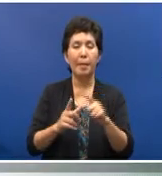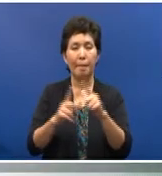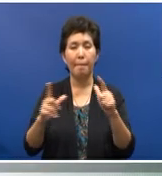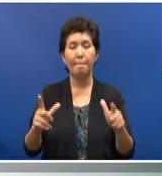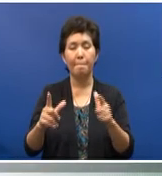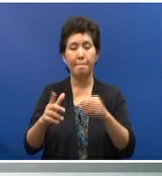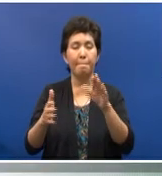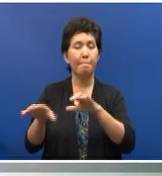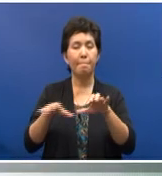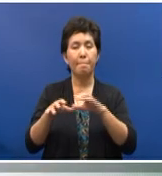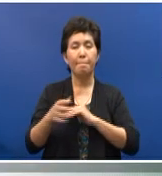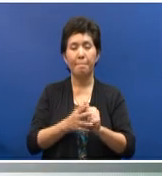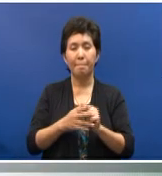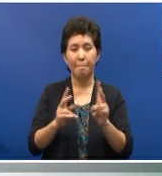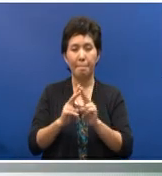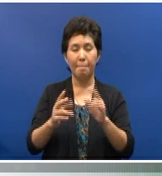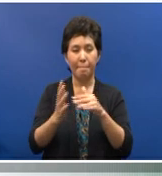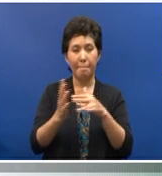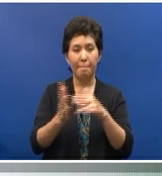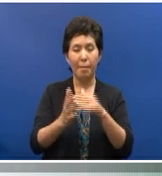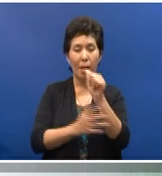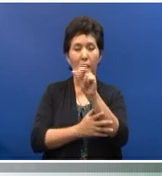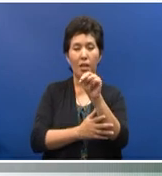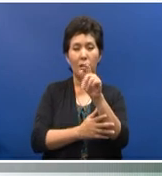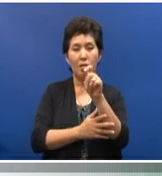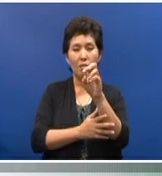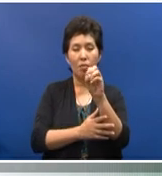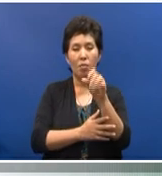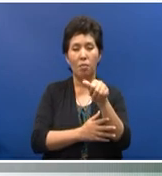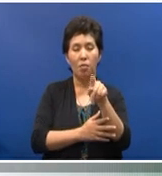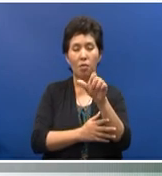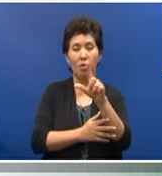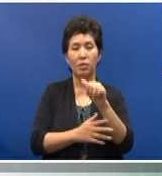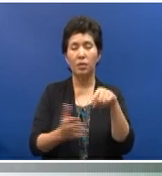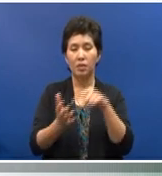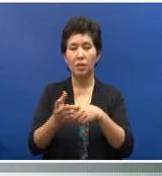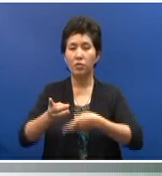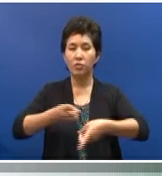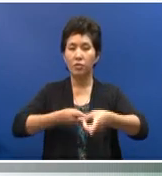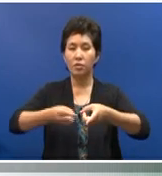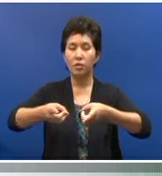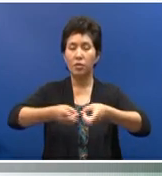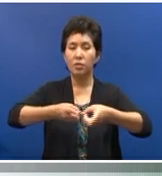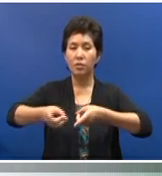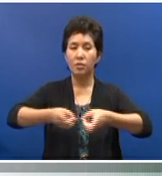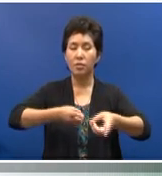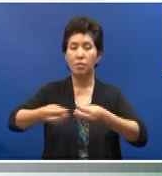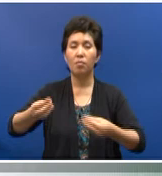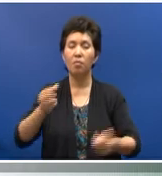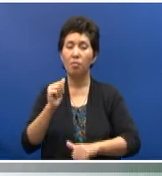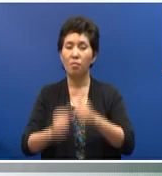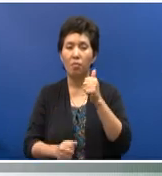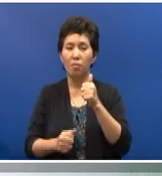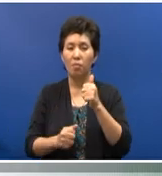new discipline within the study of anthropology. Okay, this discipline looks at disease from